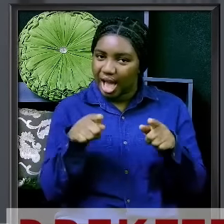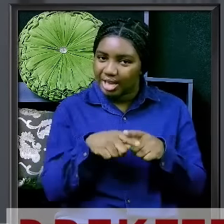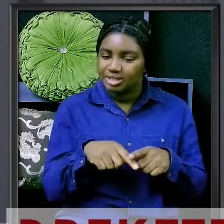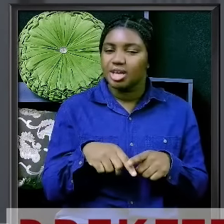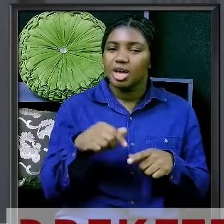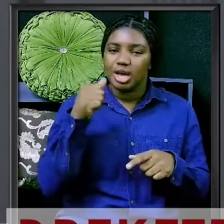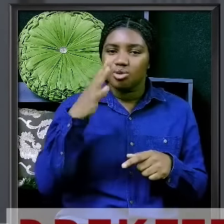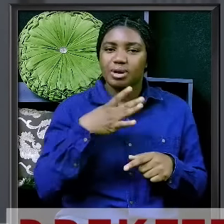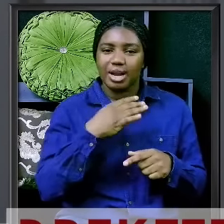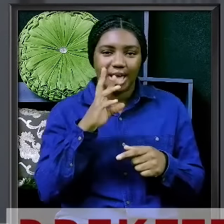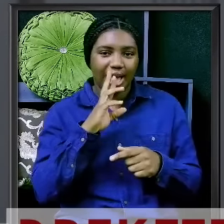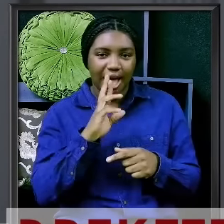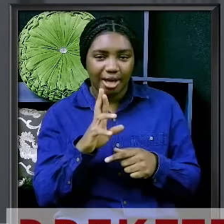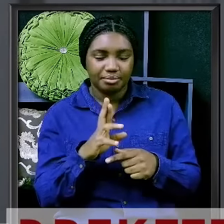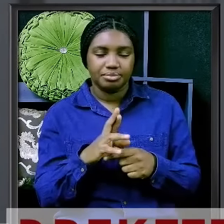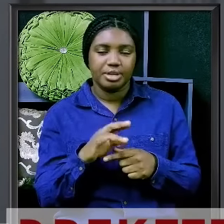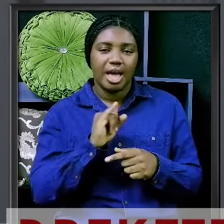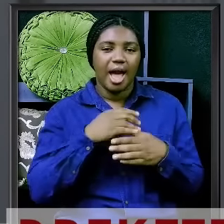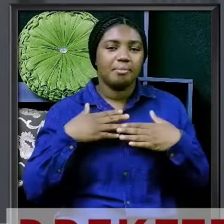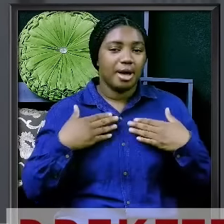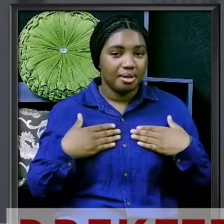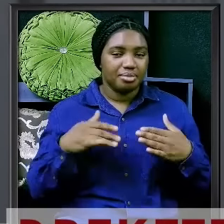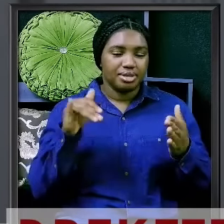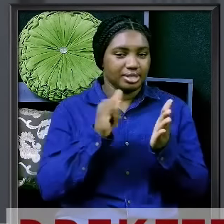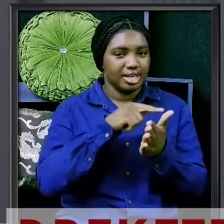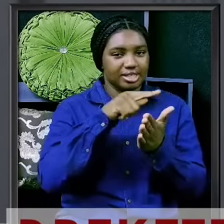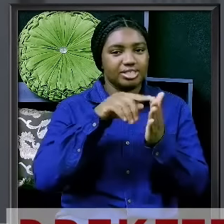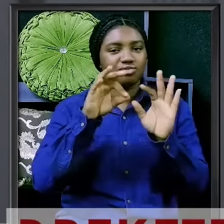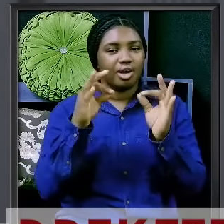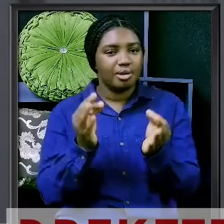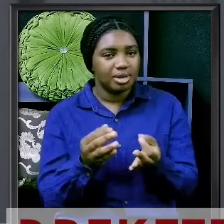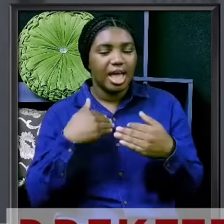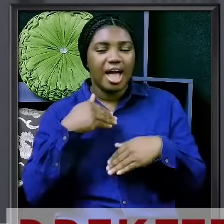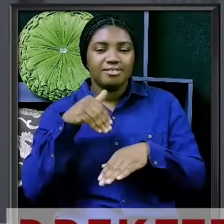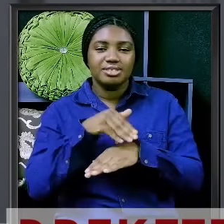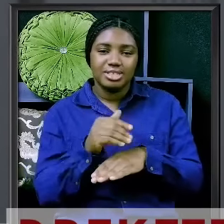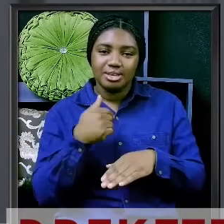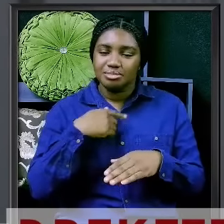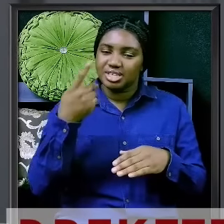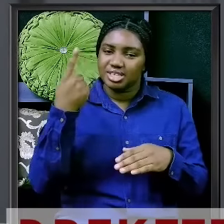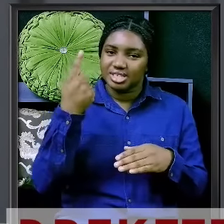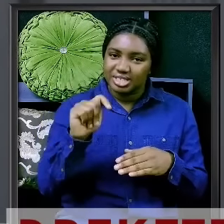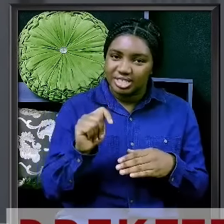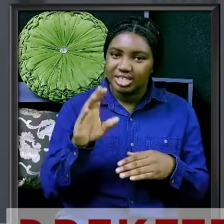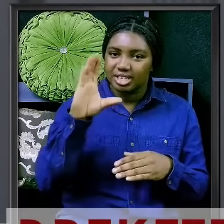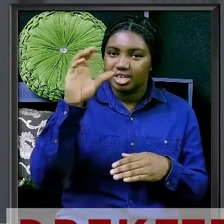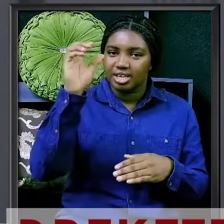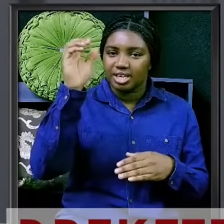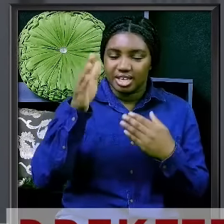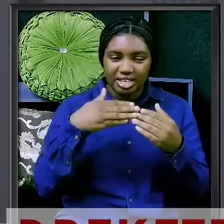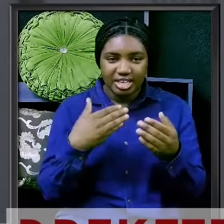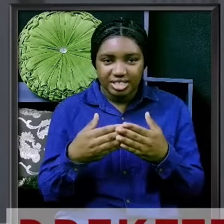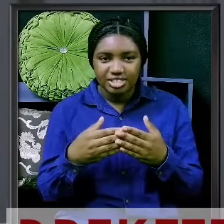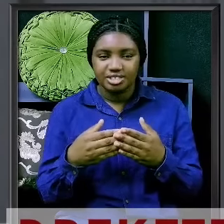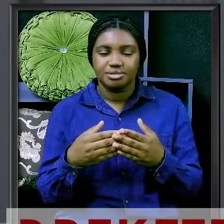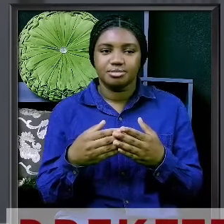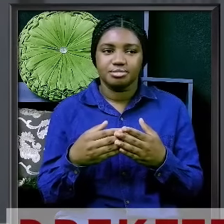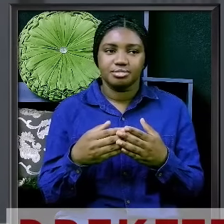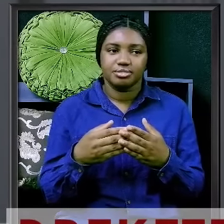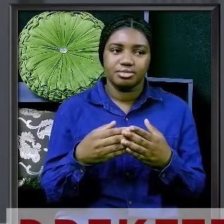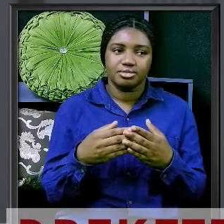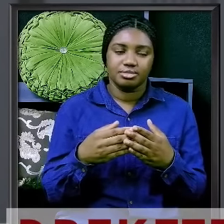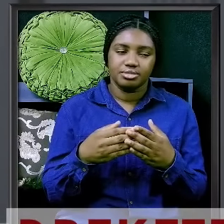If not for I'm happy that Brekete have sent me a case, though she is a widow, but I didn't take it